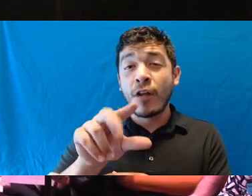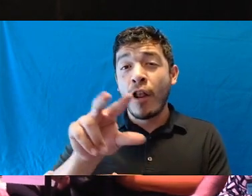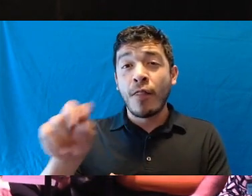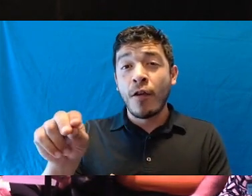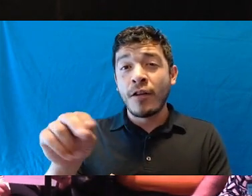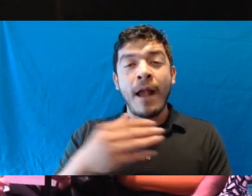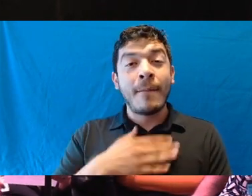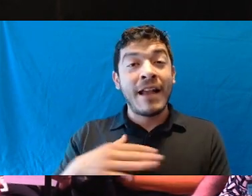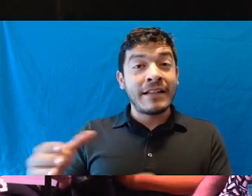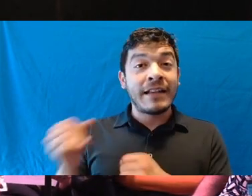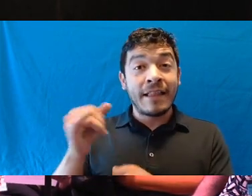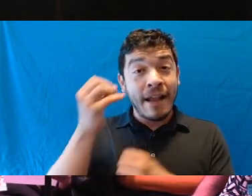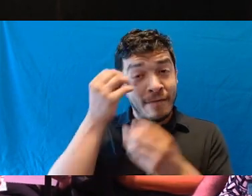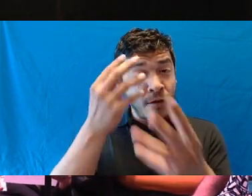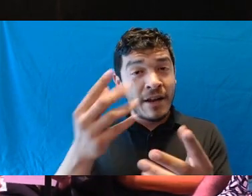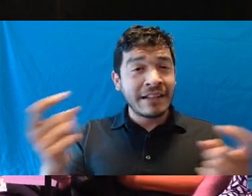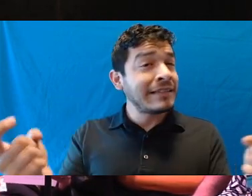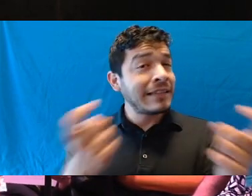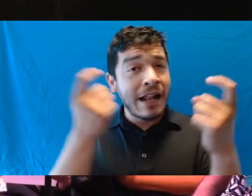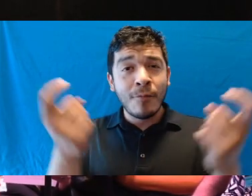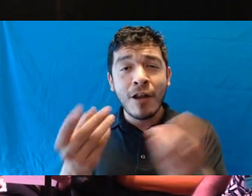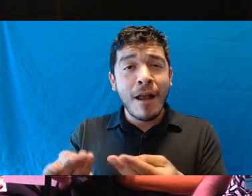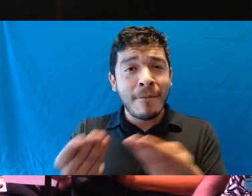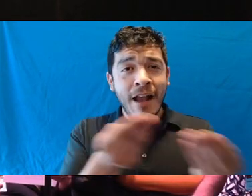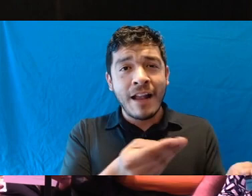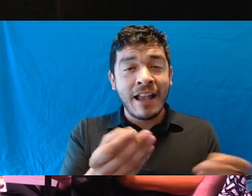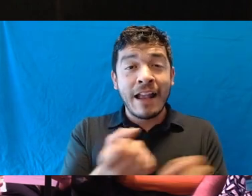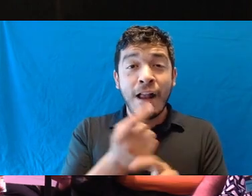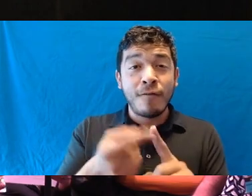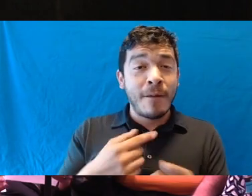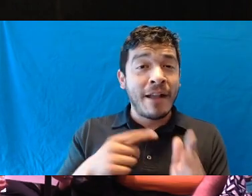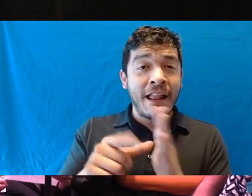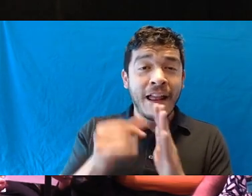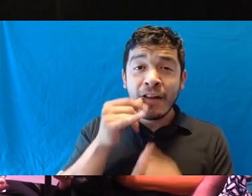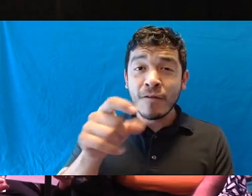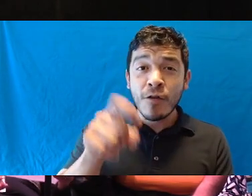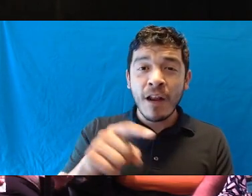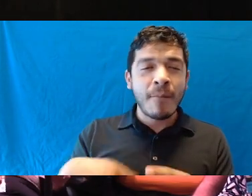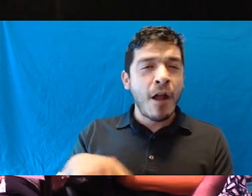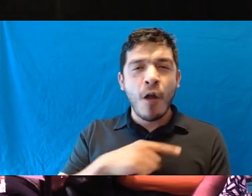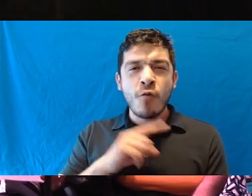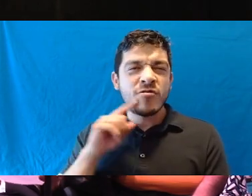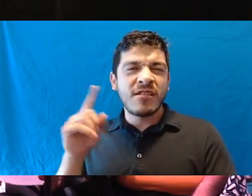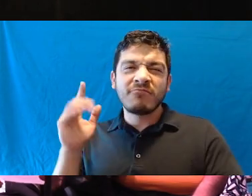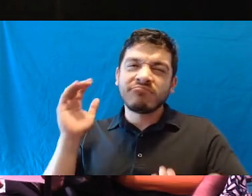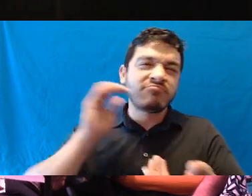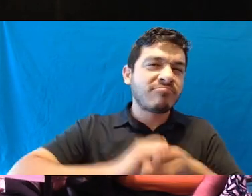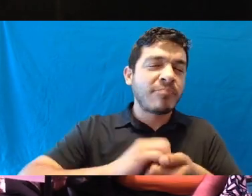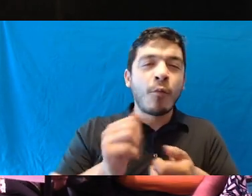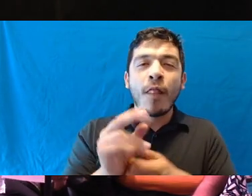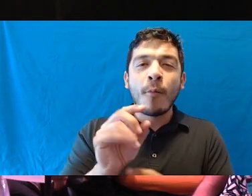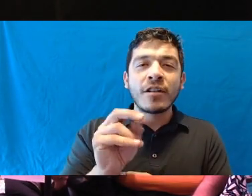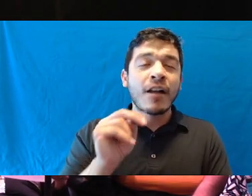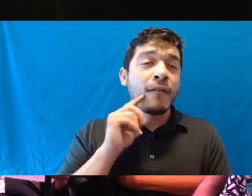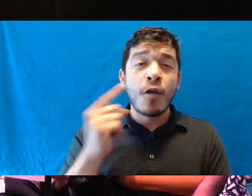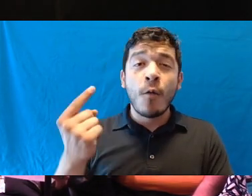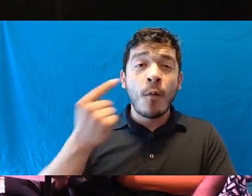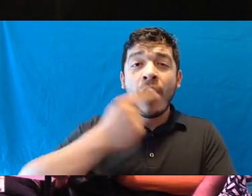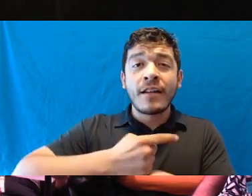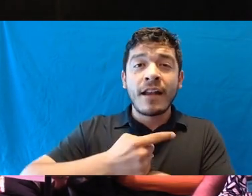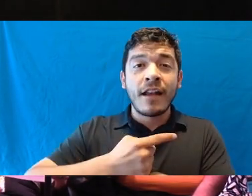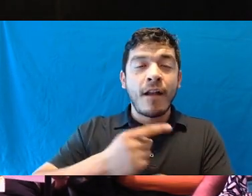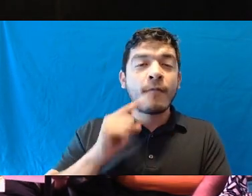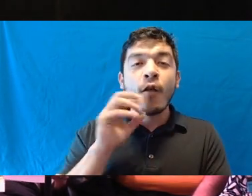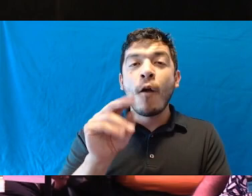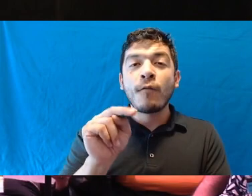it, pass it along, get it from me later if you need it. But we're going to be joining together in Princeton for one day of a Fornes Palooza, and it's